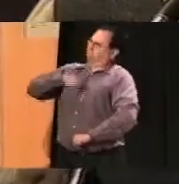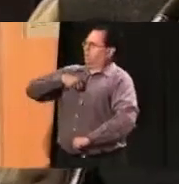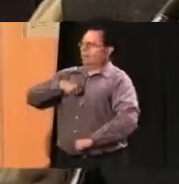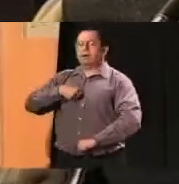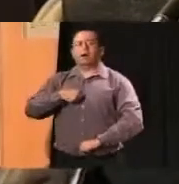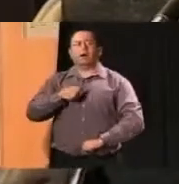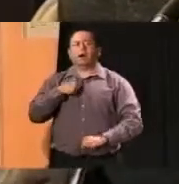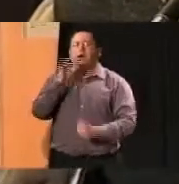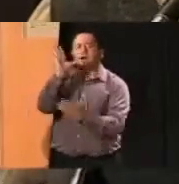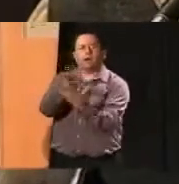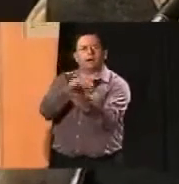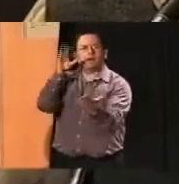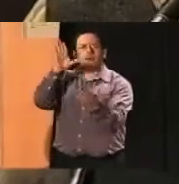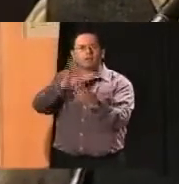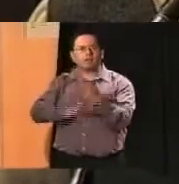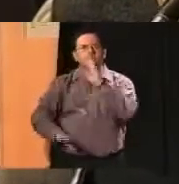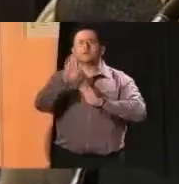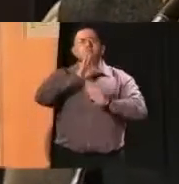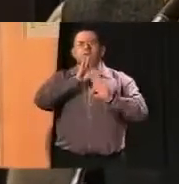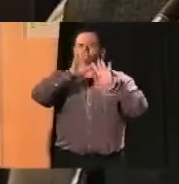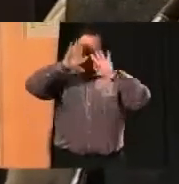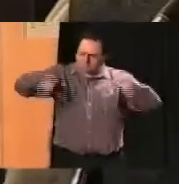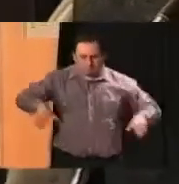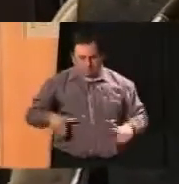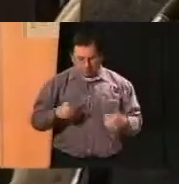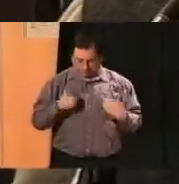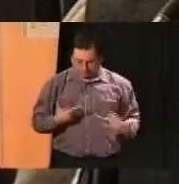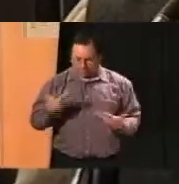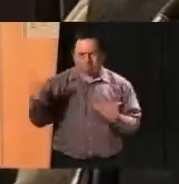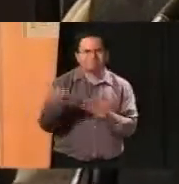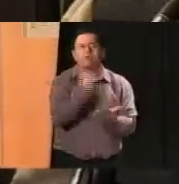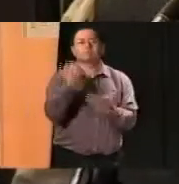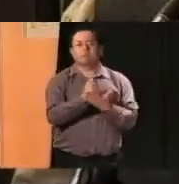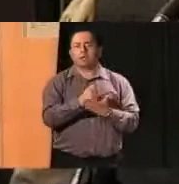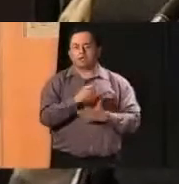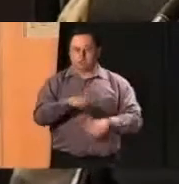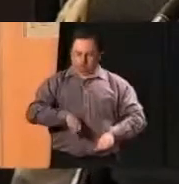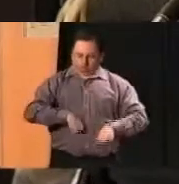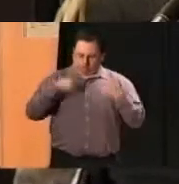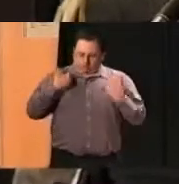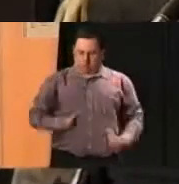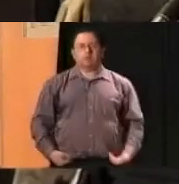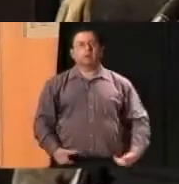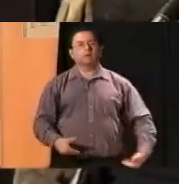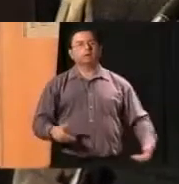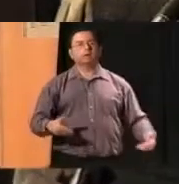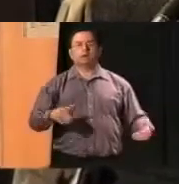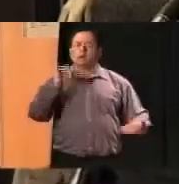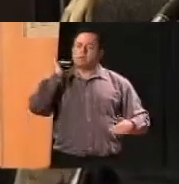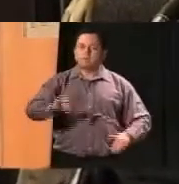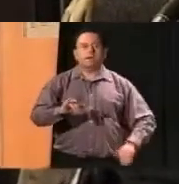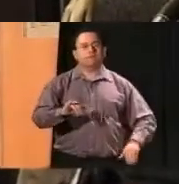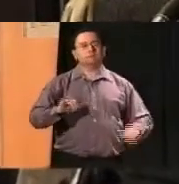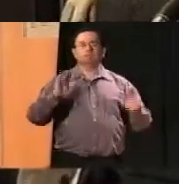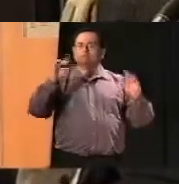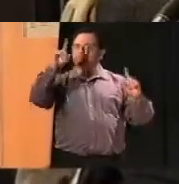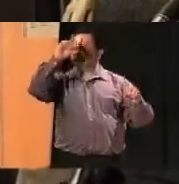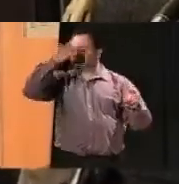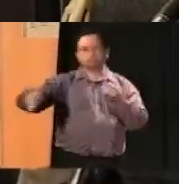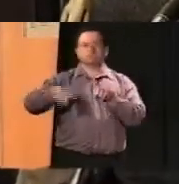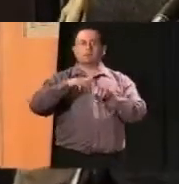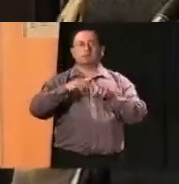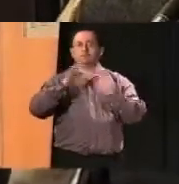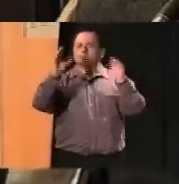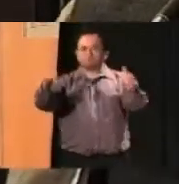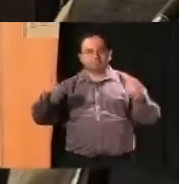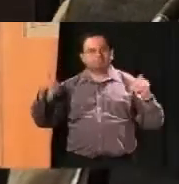to make the most of what you have and who you are. And armed with that frame of mind, you'll